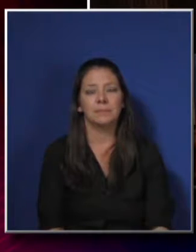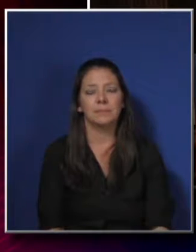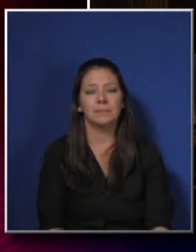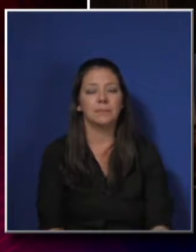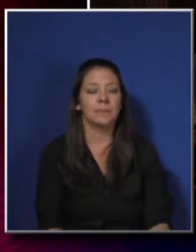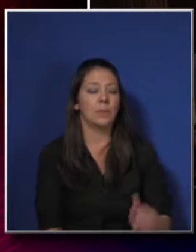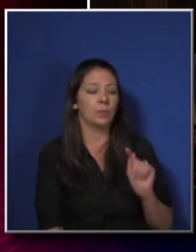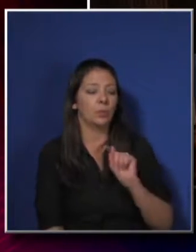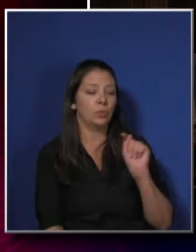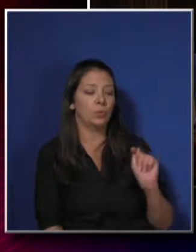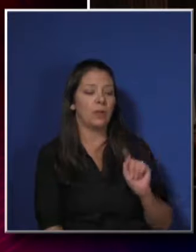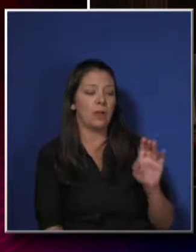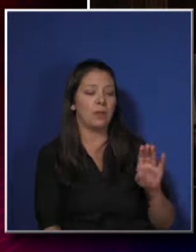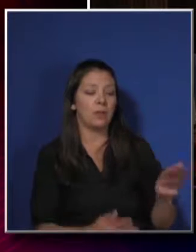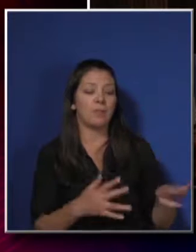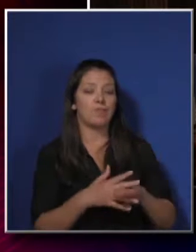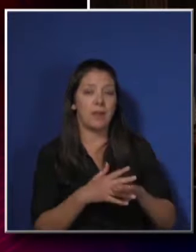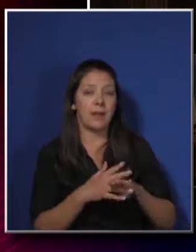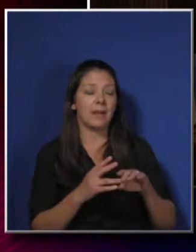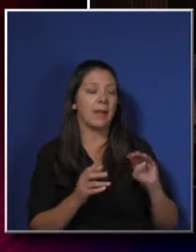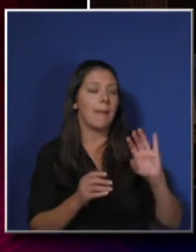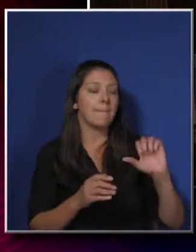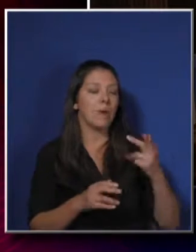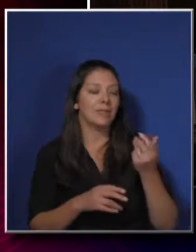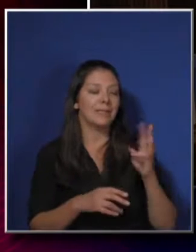Tucson, 16th to the 20th.